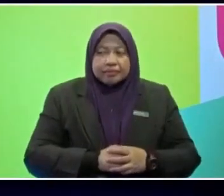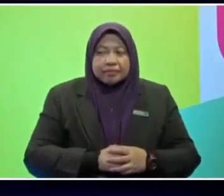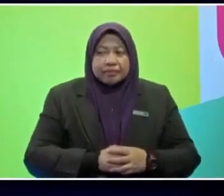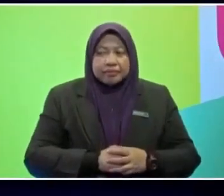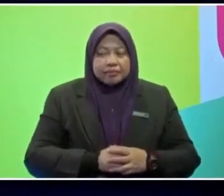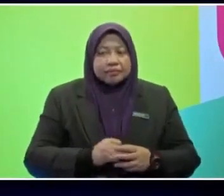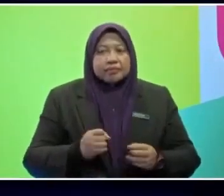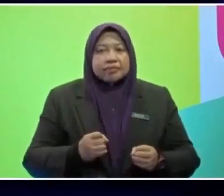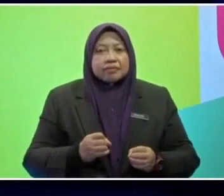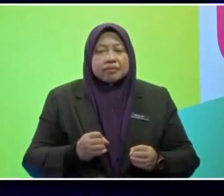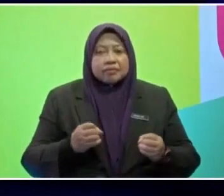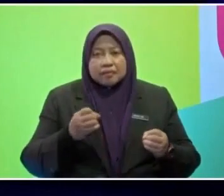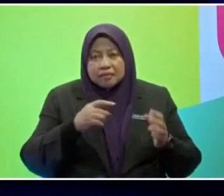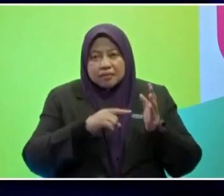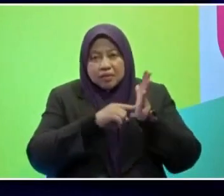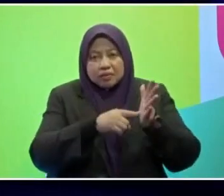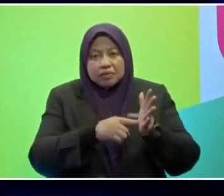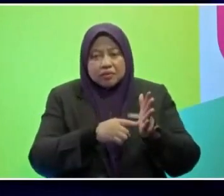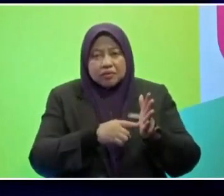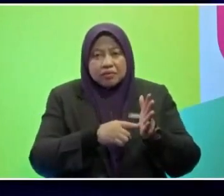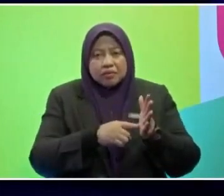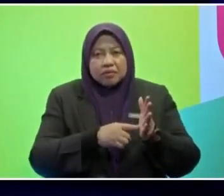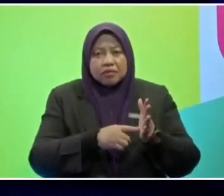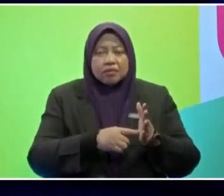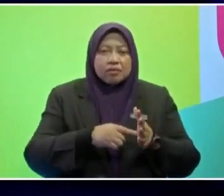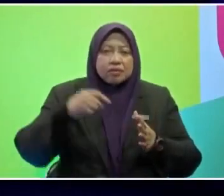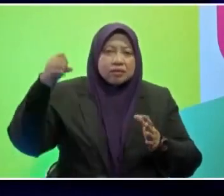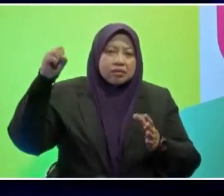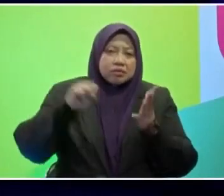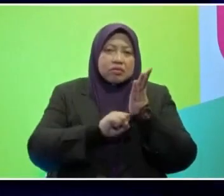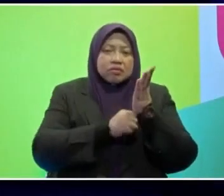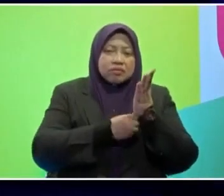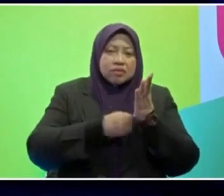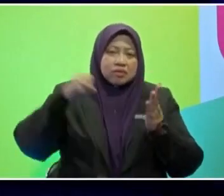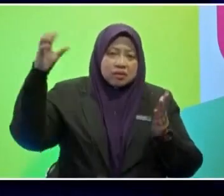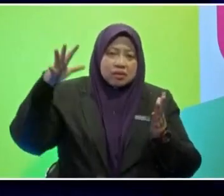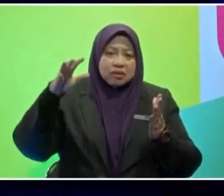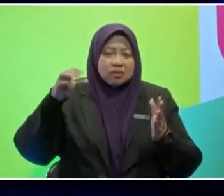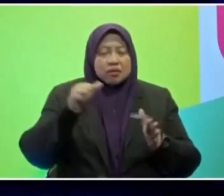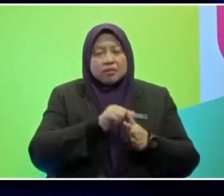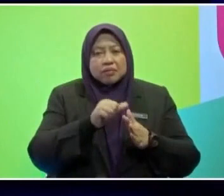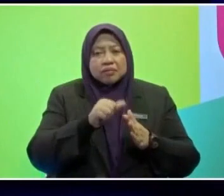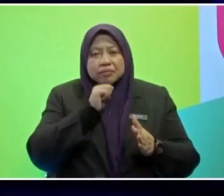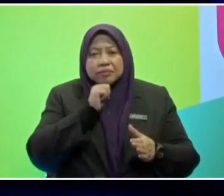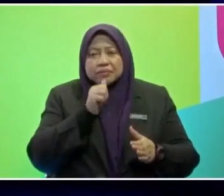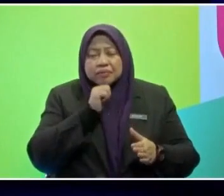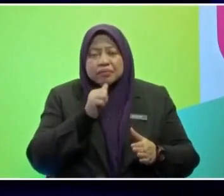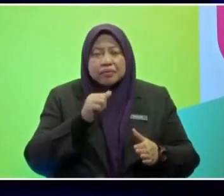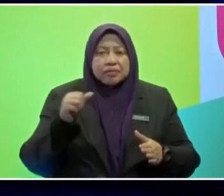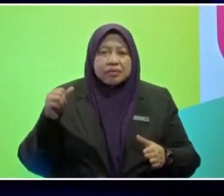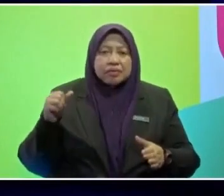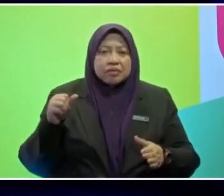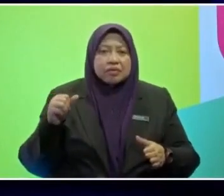Okay, so now it shows that the light source, the object and the screen is far from each other. Yes. So